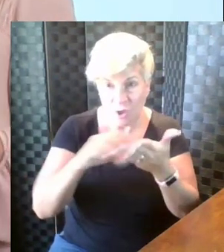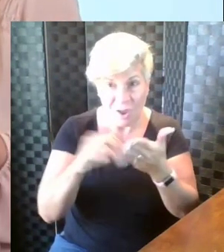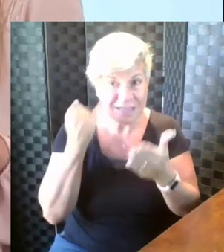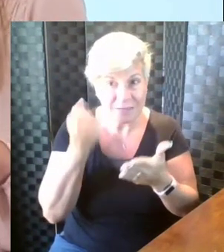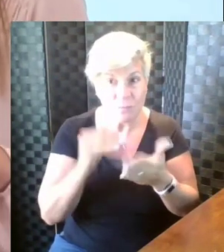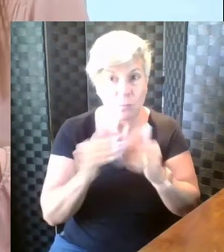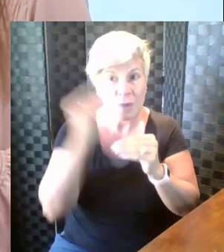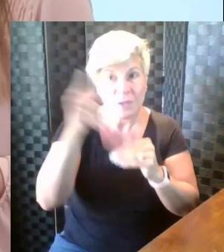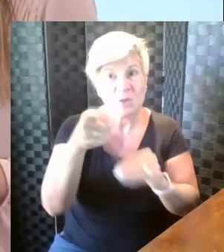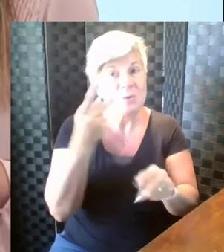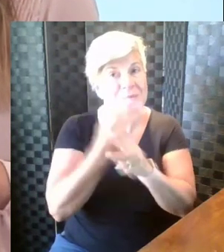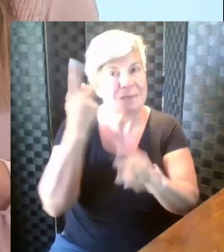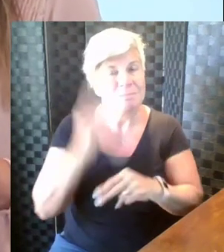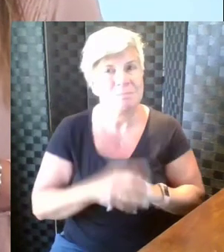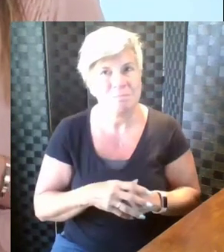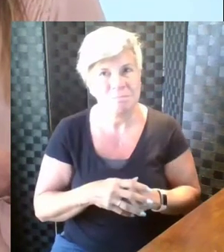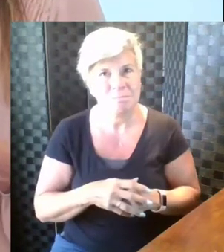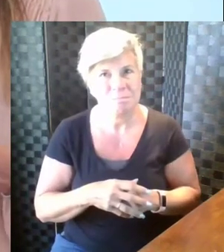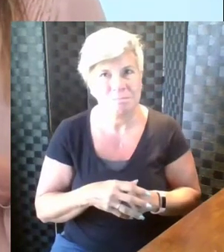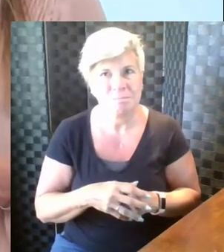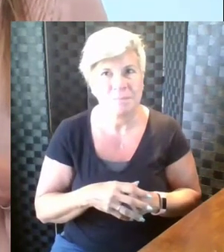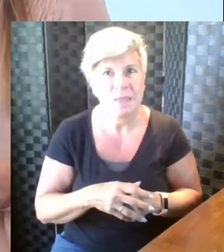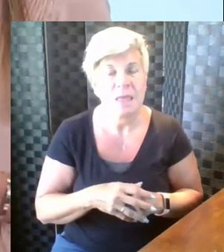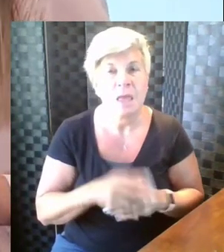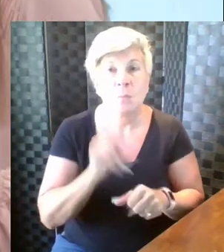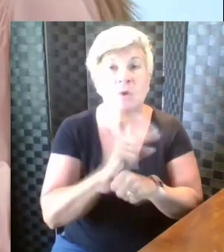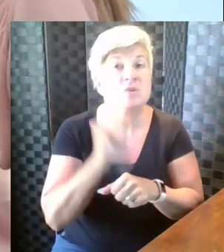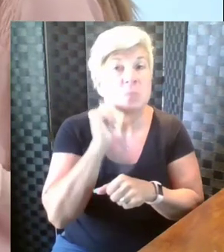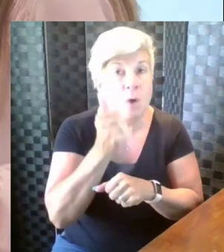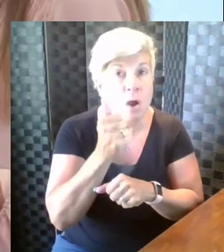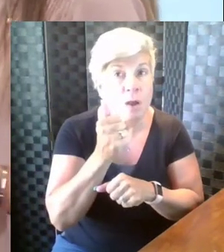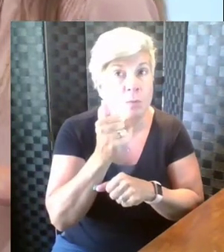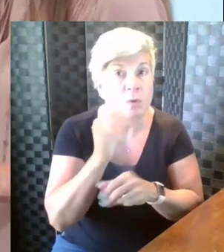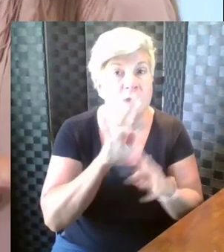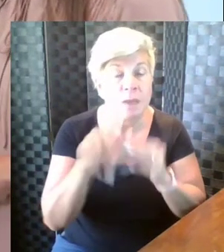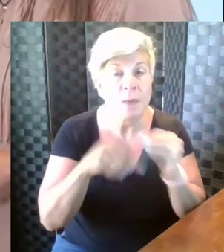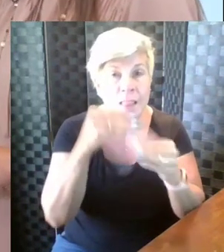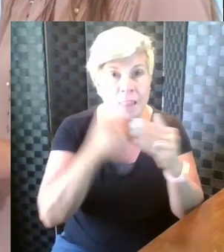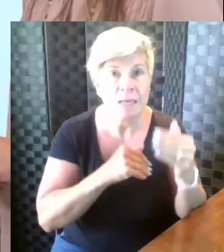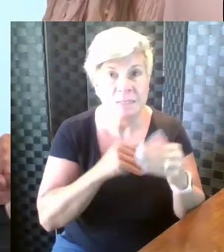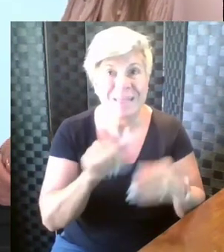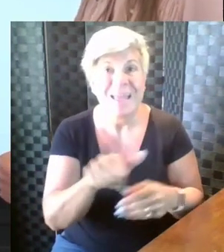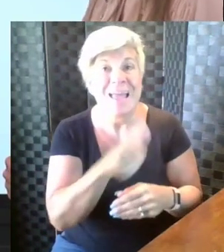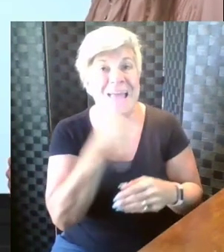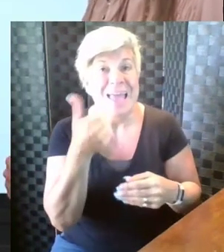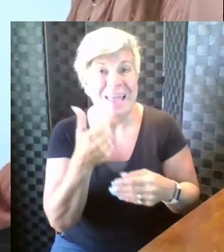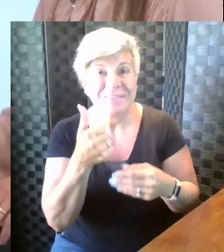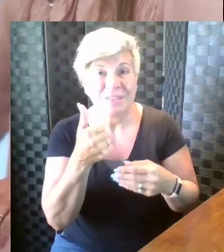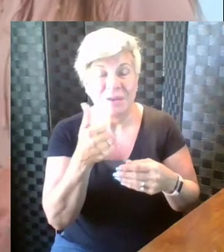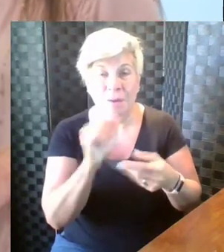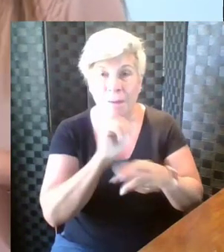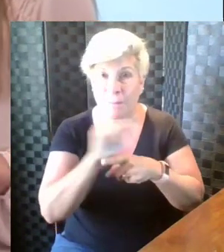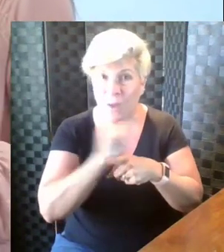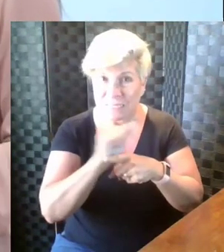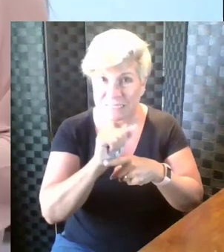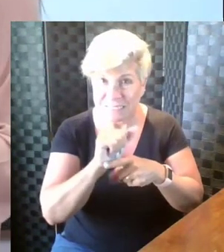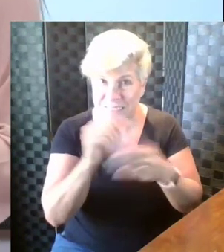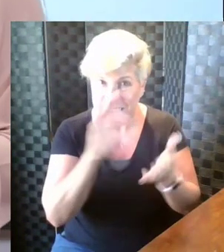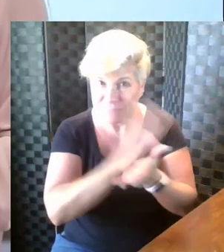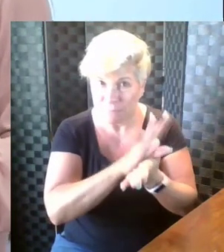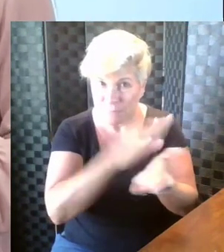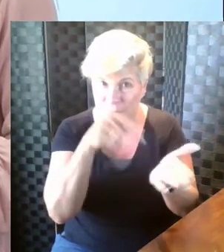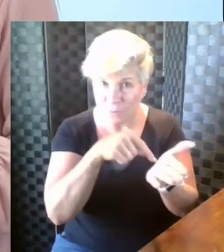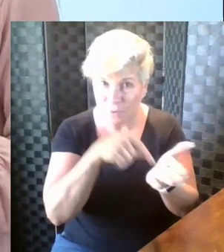this game again tomorrow to see how we can use this when we're playing with less. And then you also have extra practice problems in your packet. So here you're